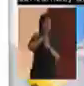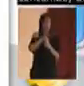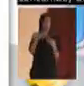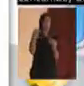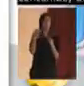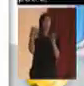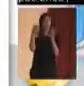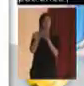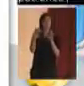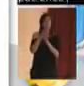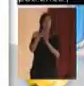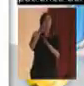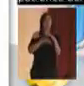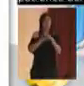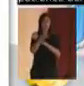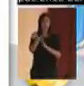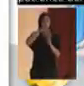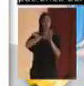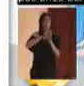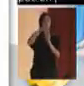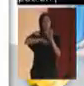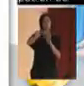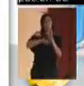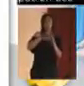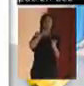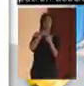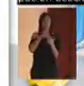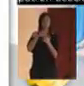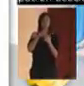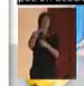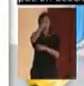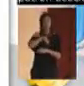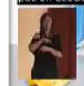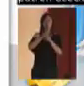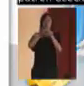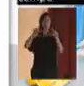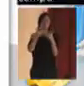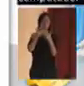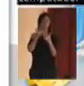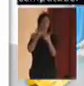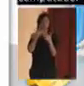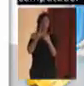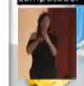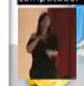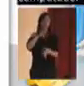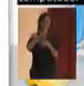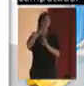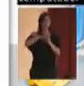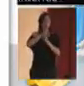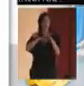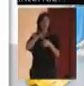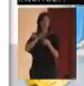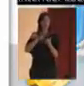have to use the templates defined as accessibility, also human-machine interaction, and templates related